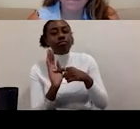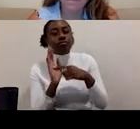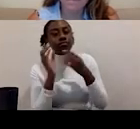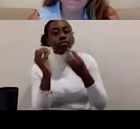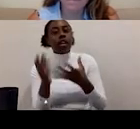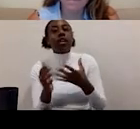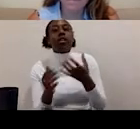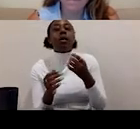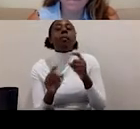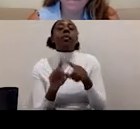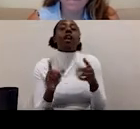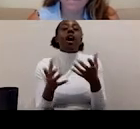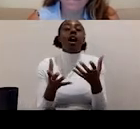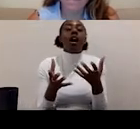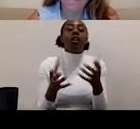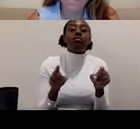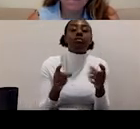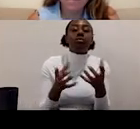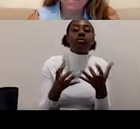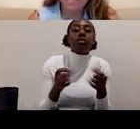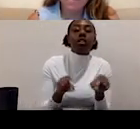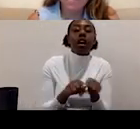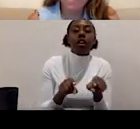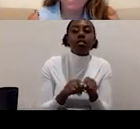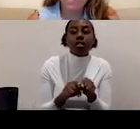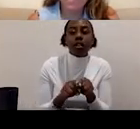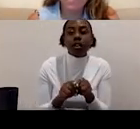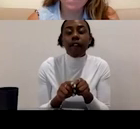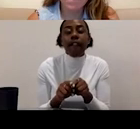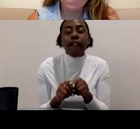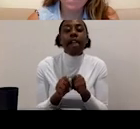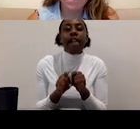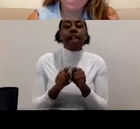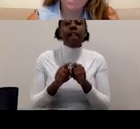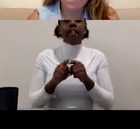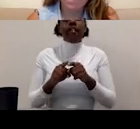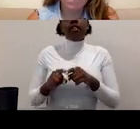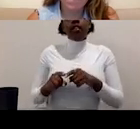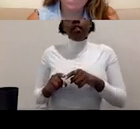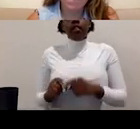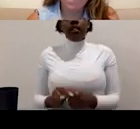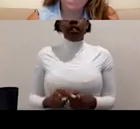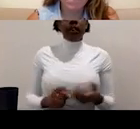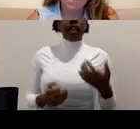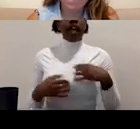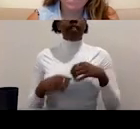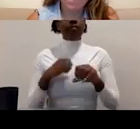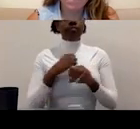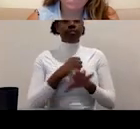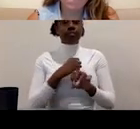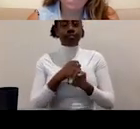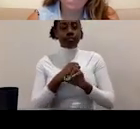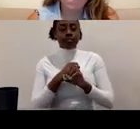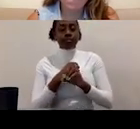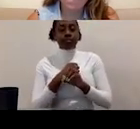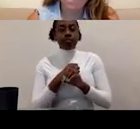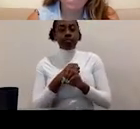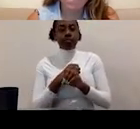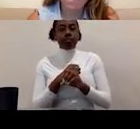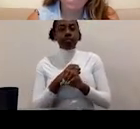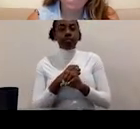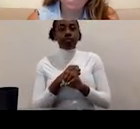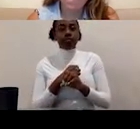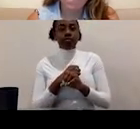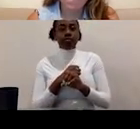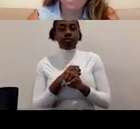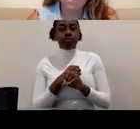to also touch on the fact that at Media Justice, we also drive campaigns that disrupt the use of surveillance tools and carceral